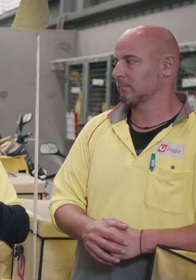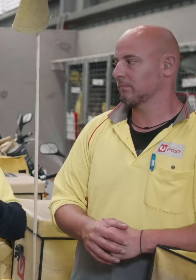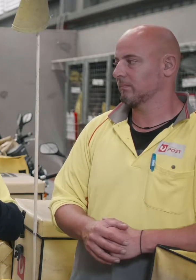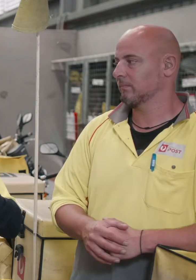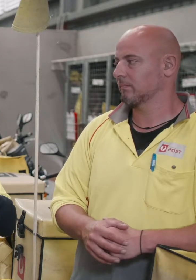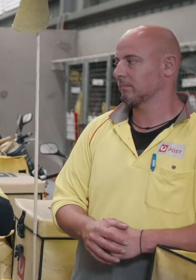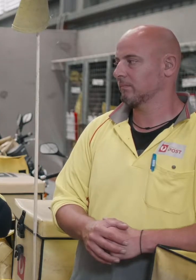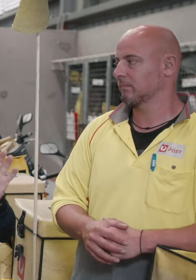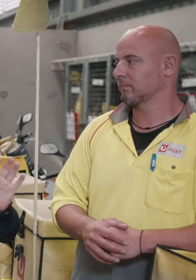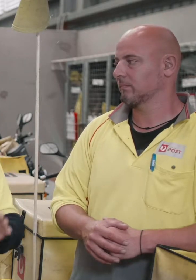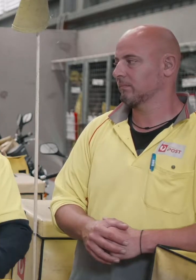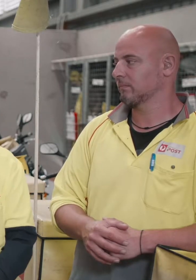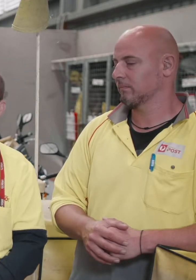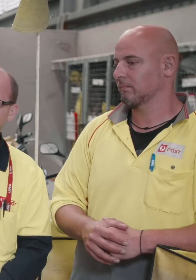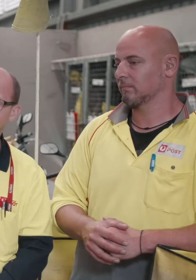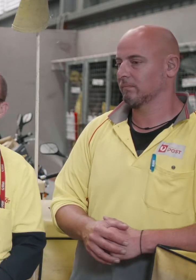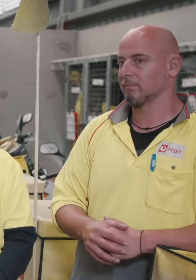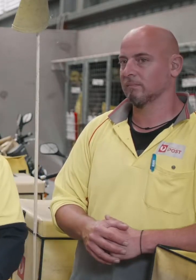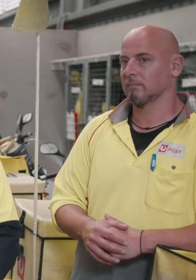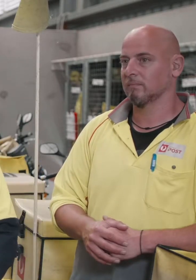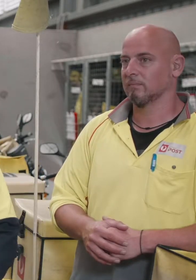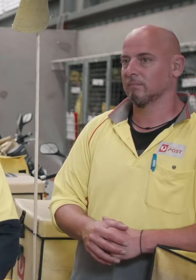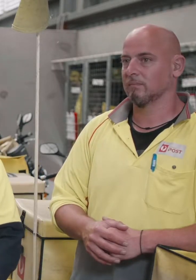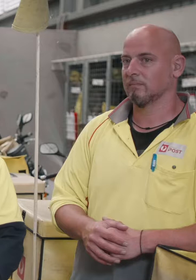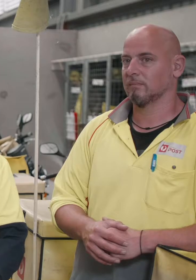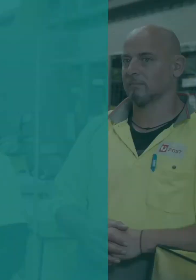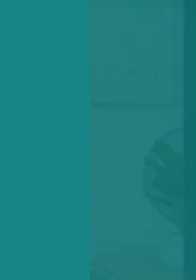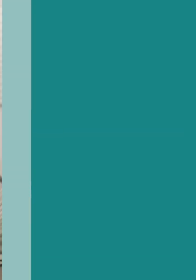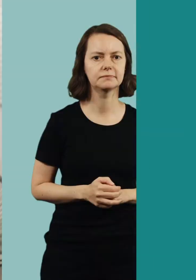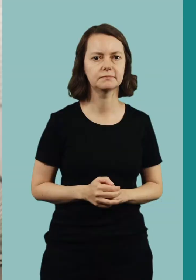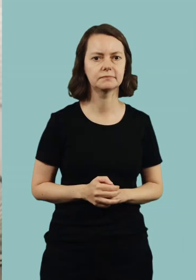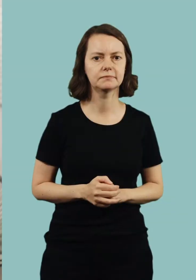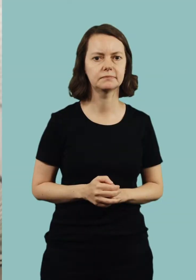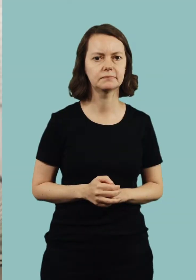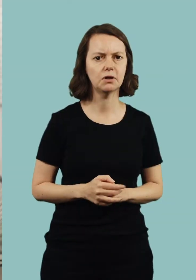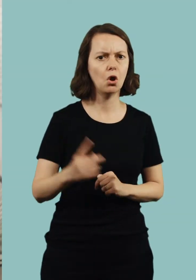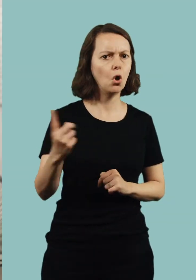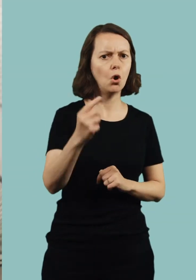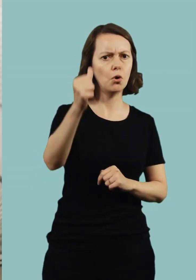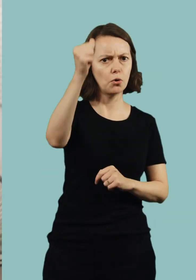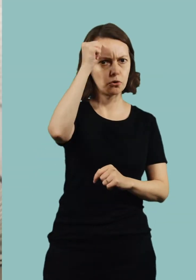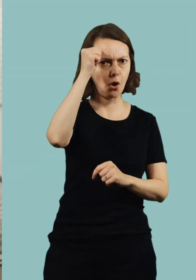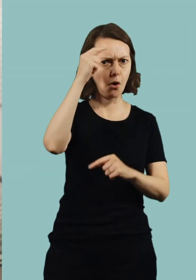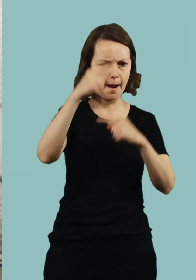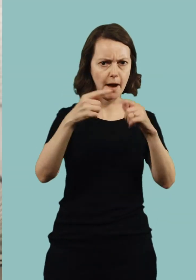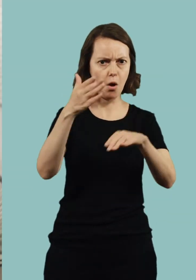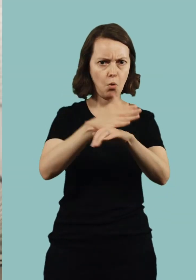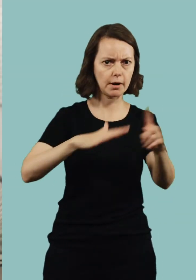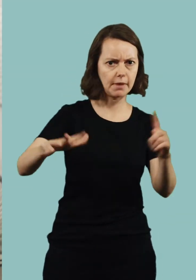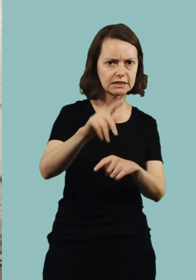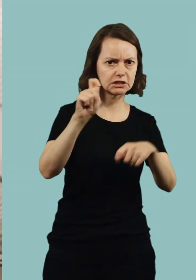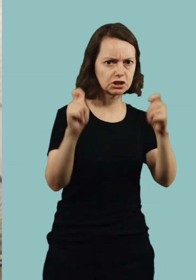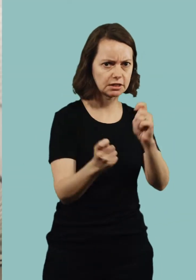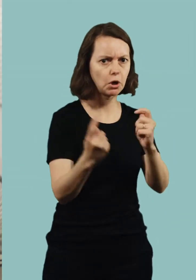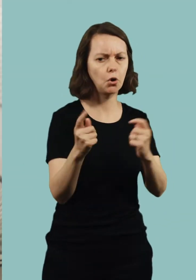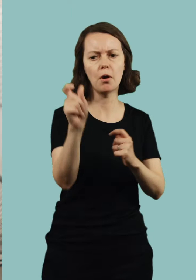as an equal. And I suppose that's the thing that I like most, is that I'm treated as an equal. The person who can best identify